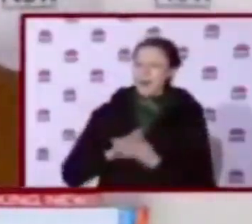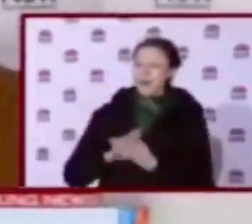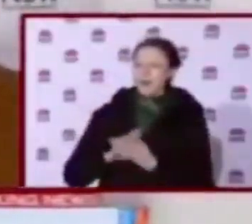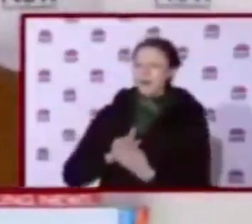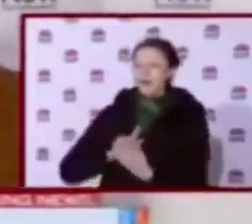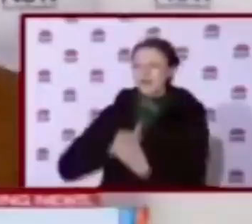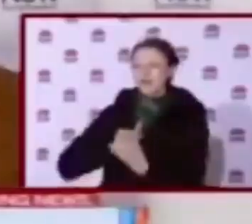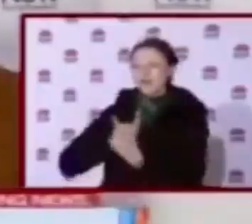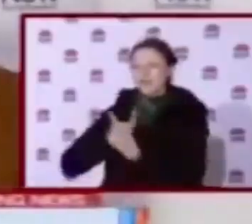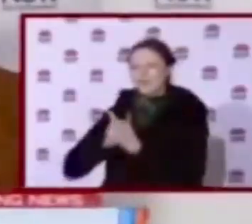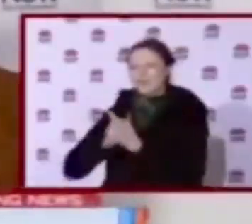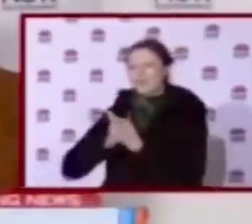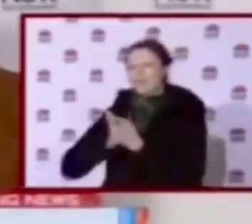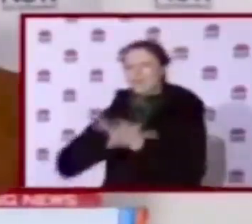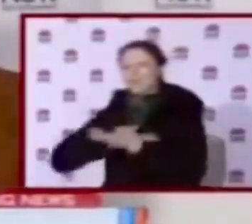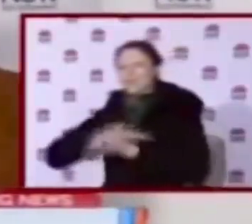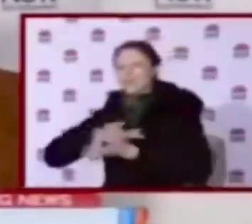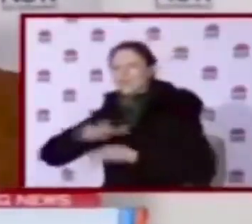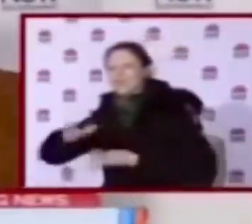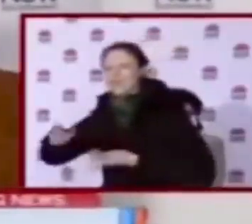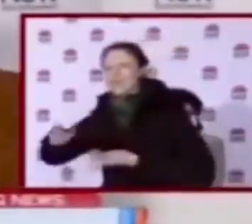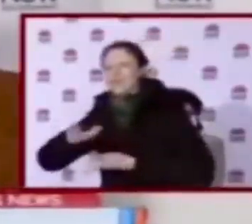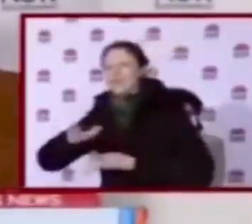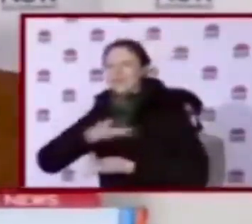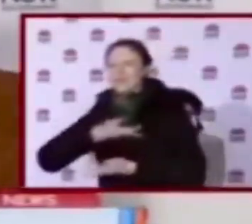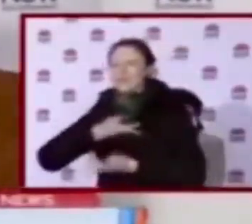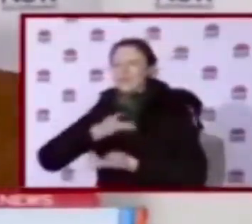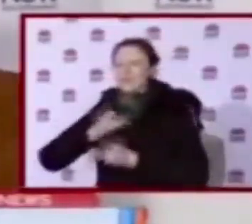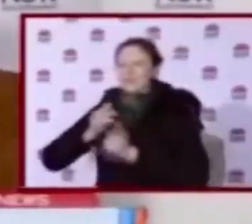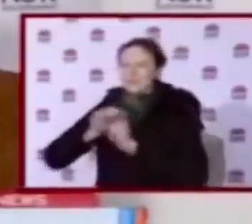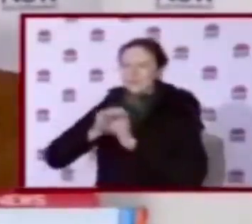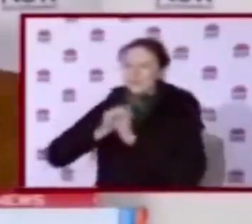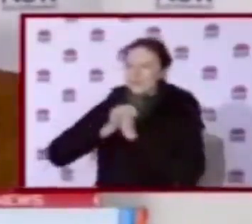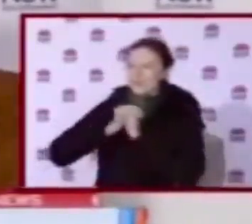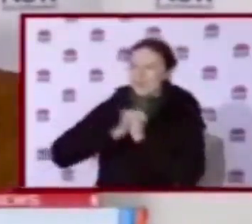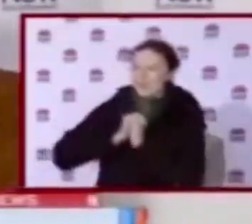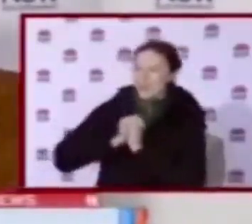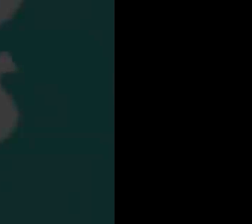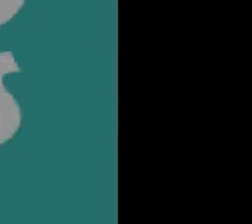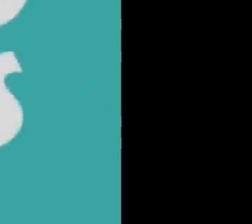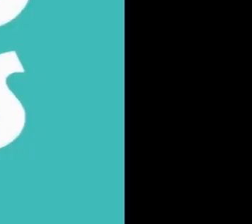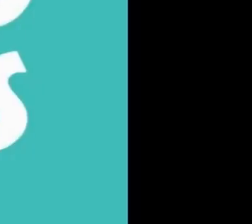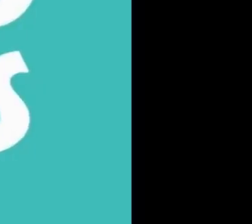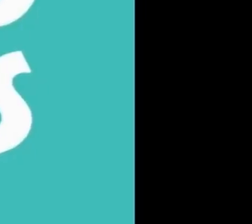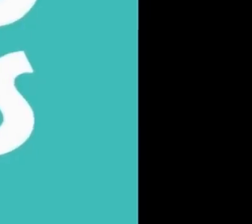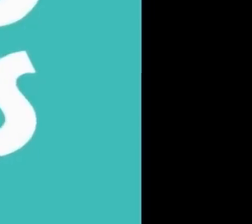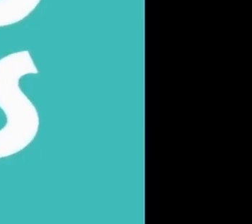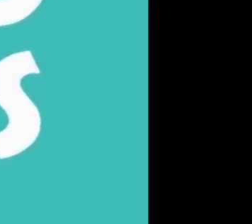Send me an email through the website at hugotalks.com. And I'll see you later.